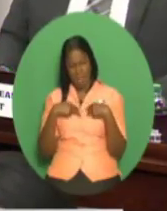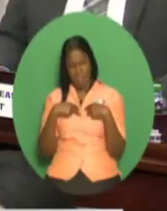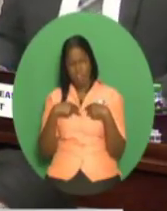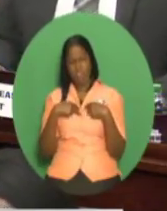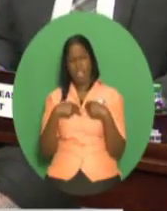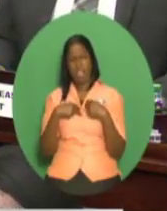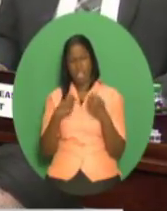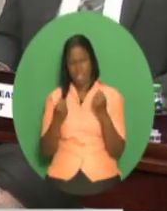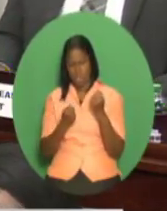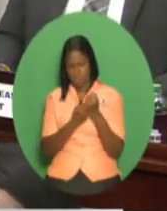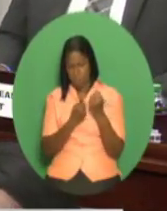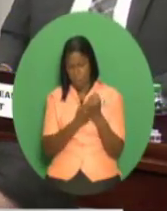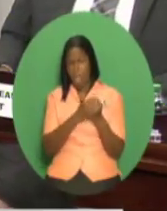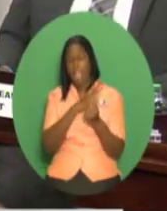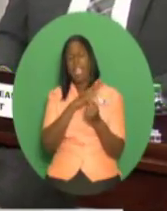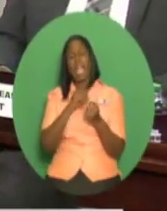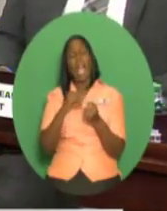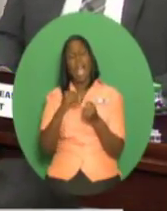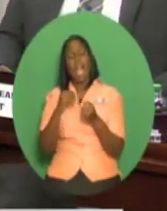In terms of